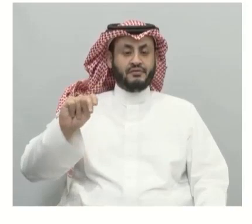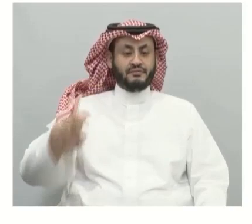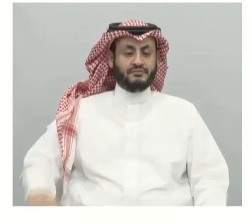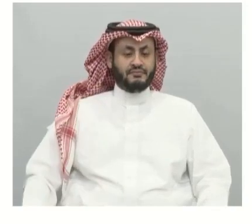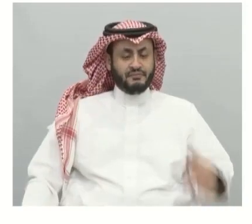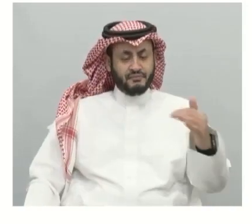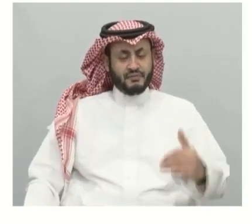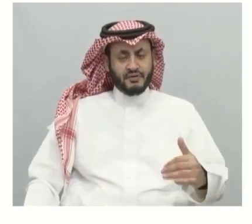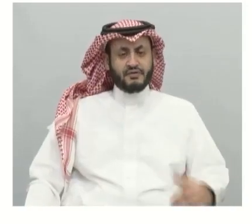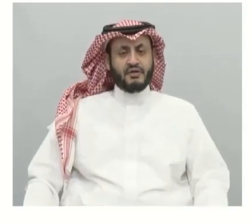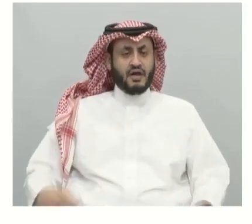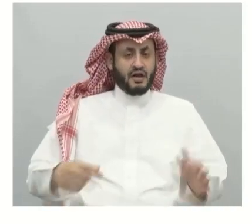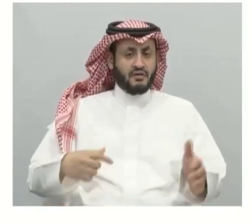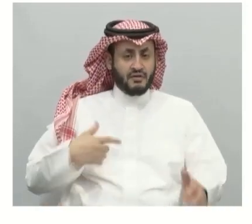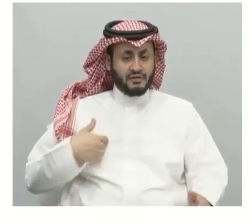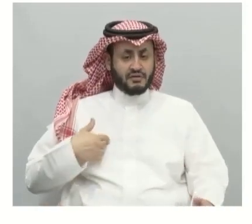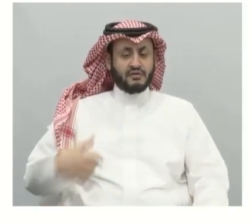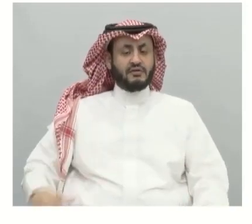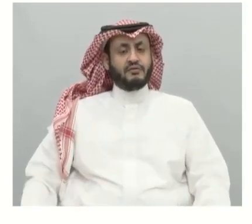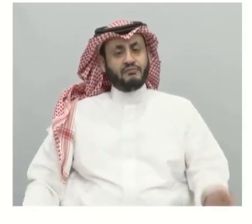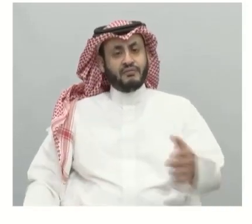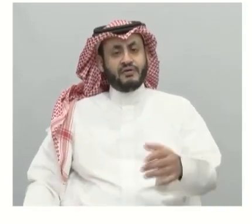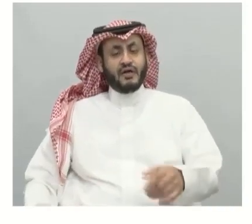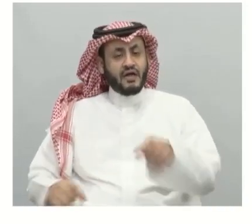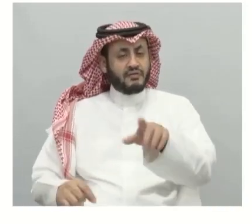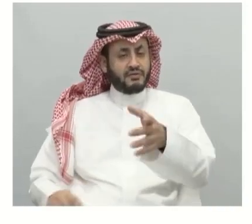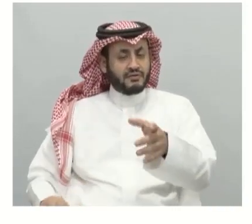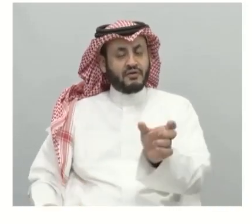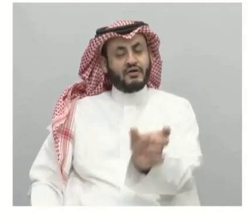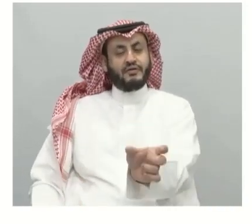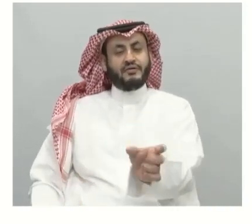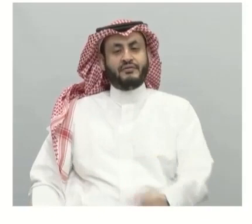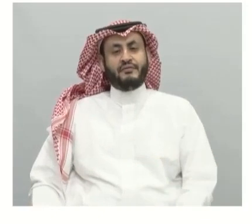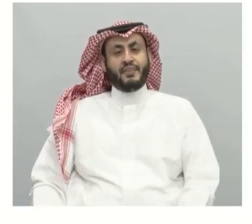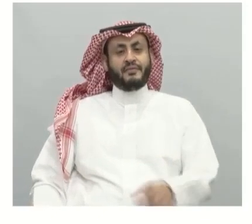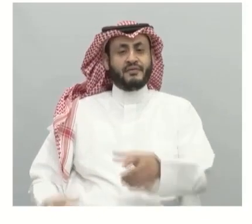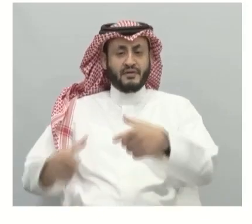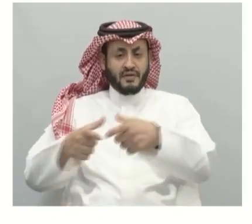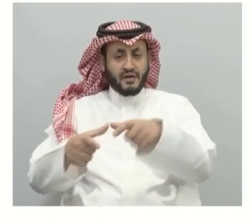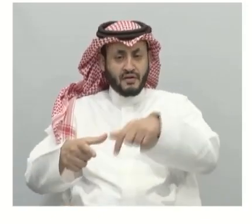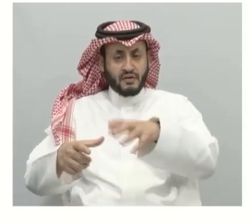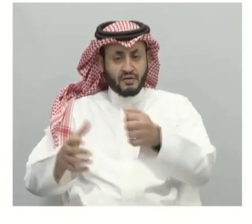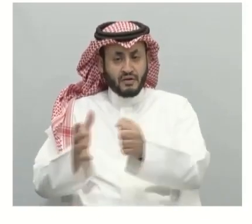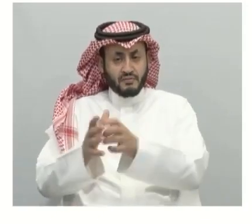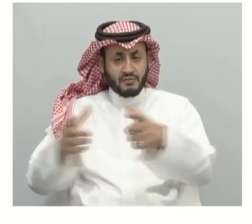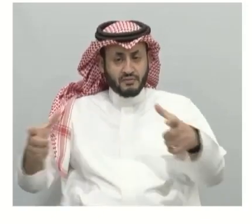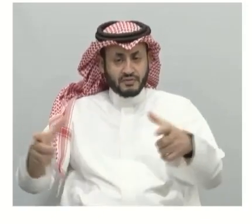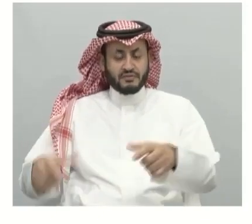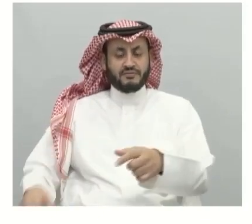country. People who live in Spain called Spanish. And their capital city is